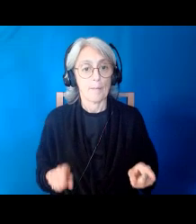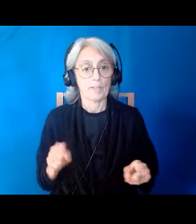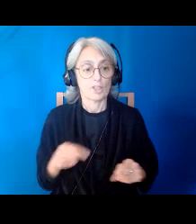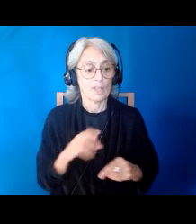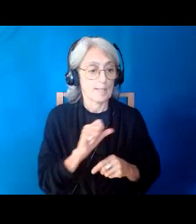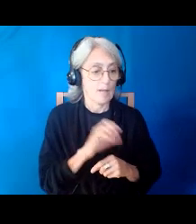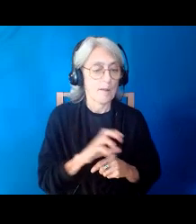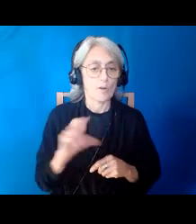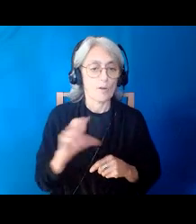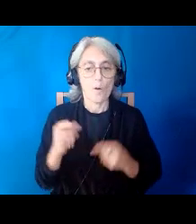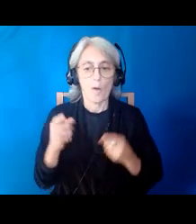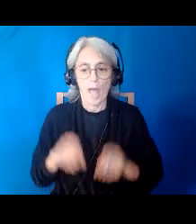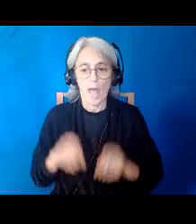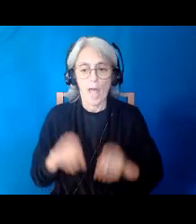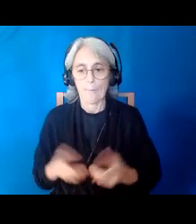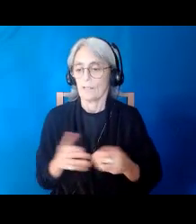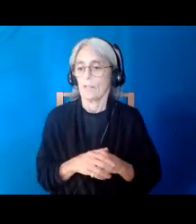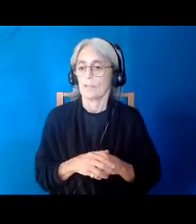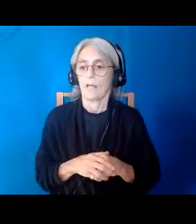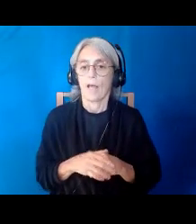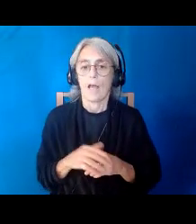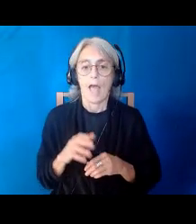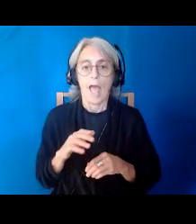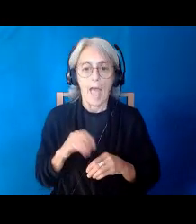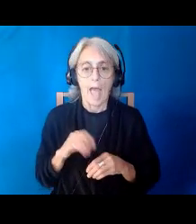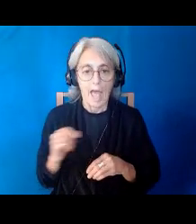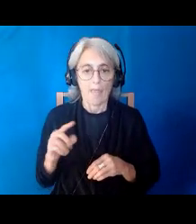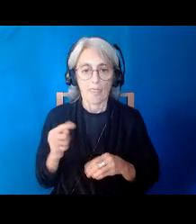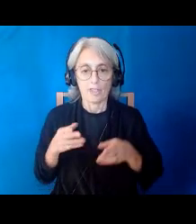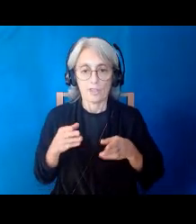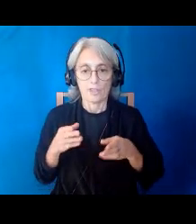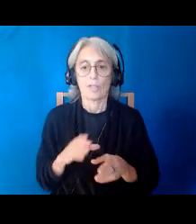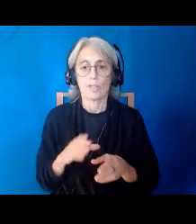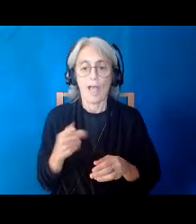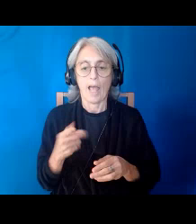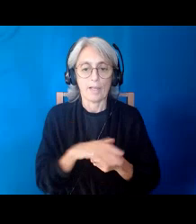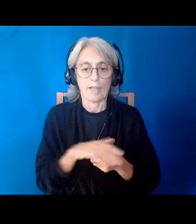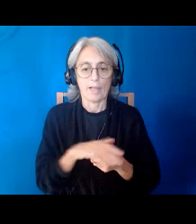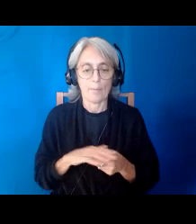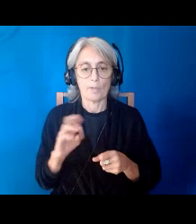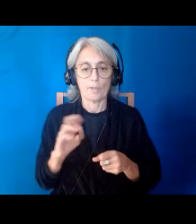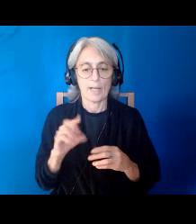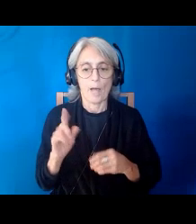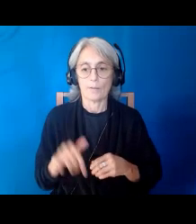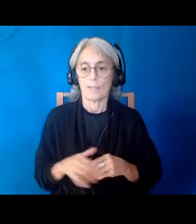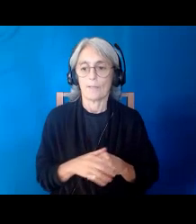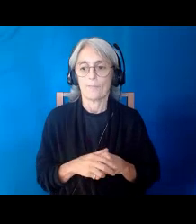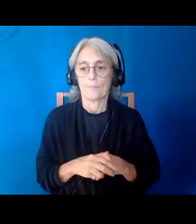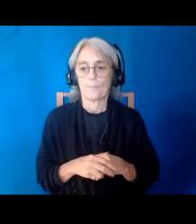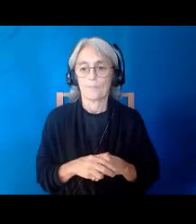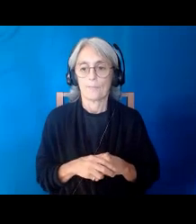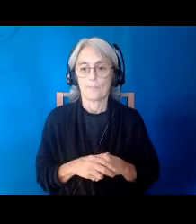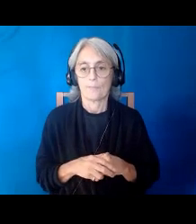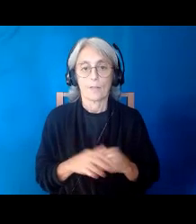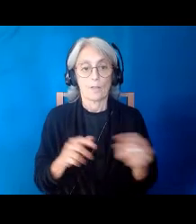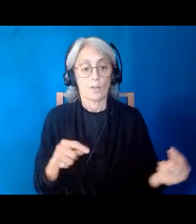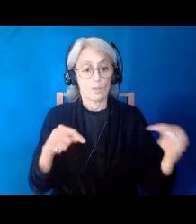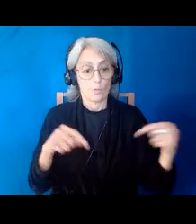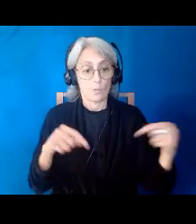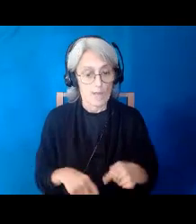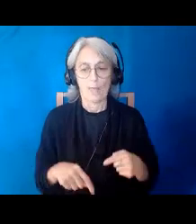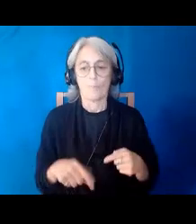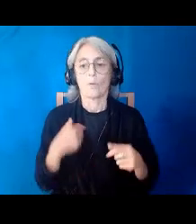here in the streets and the neighborhoods of Merced County. And by coming here, you allow us to show you